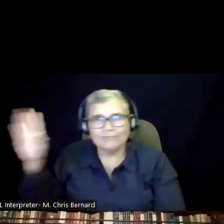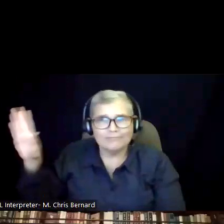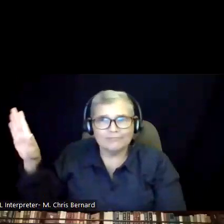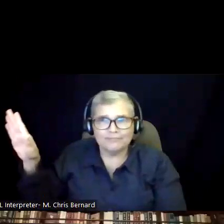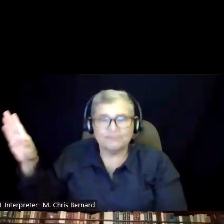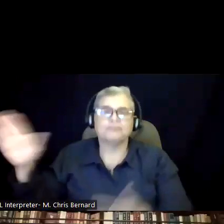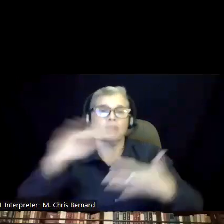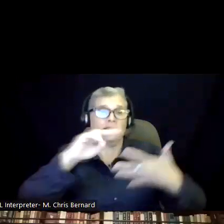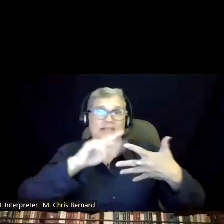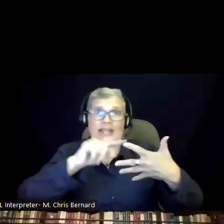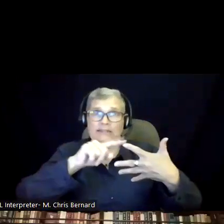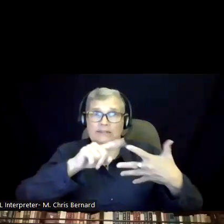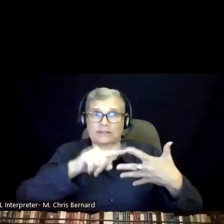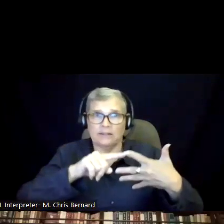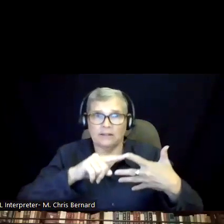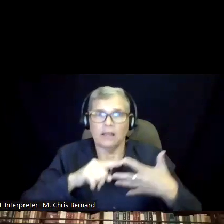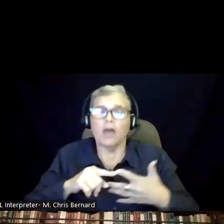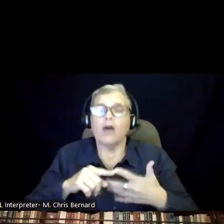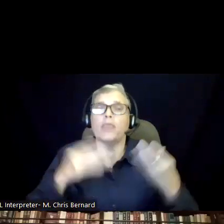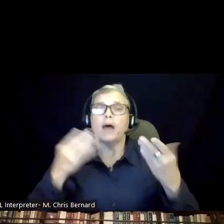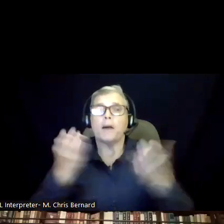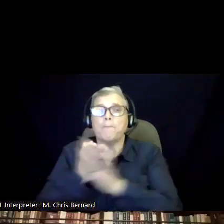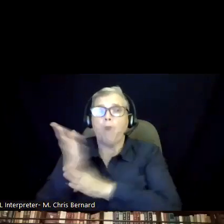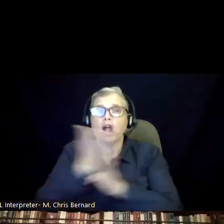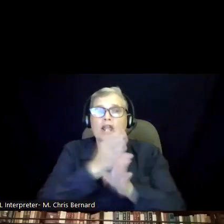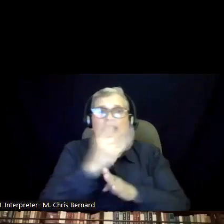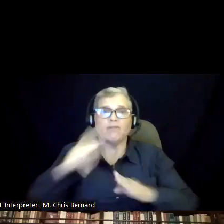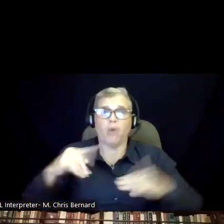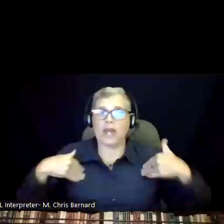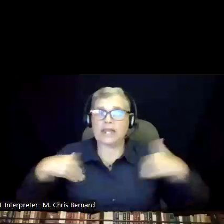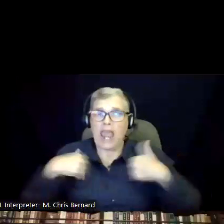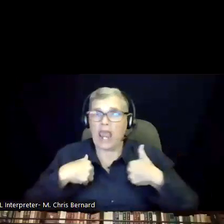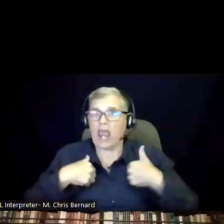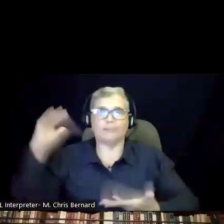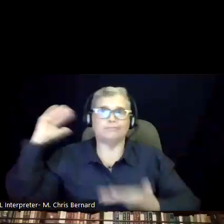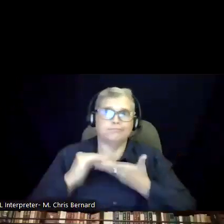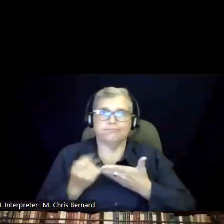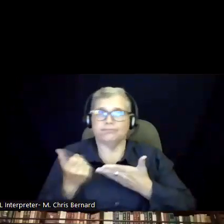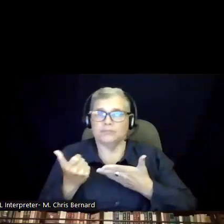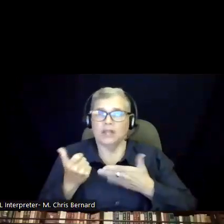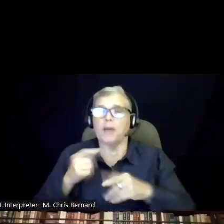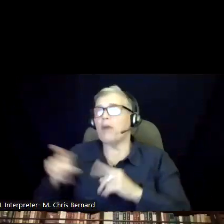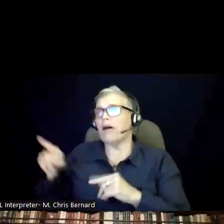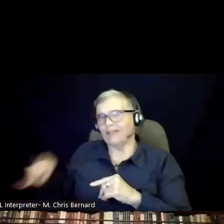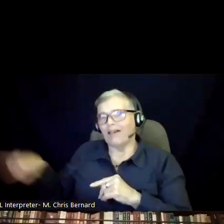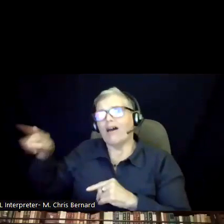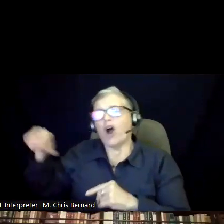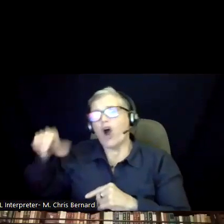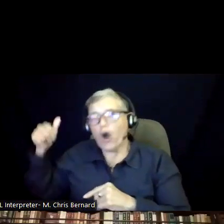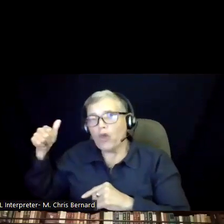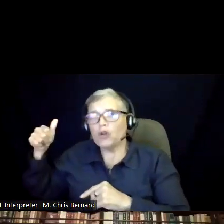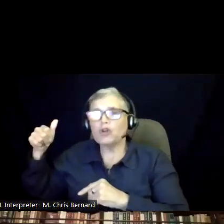tenet is that markets for game are eliminated, specifically those unregulated markets that led to massive declines